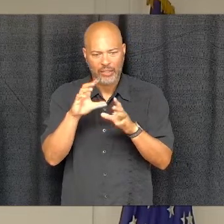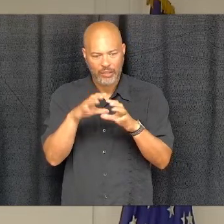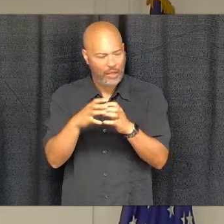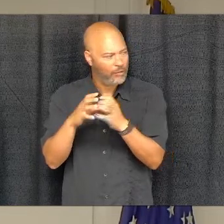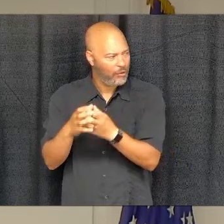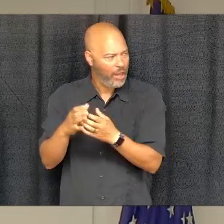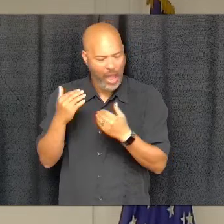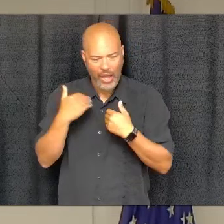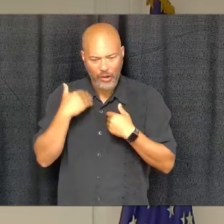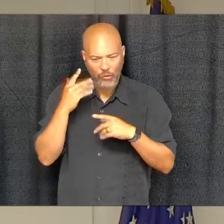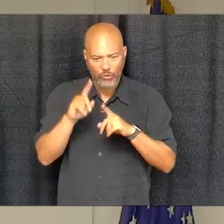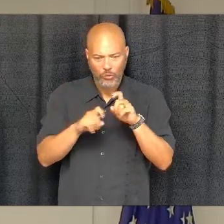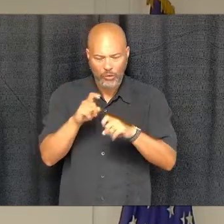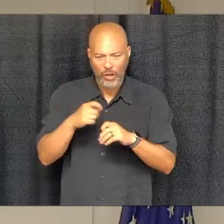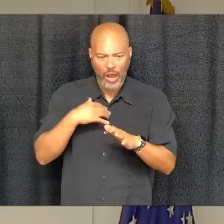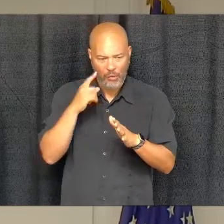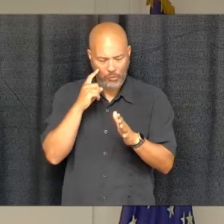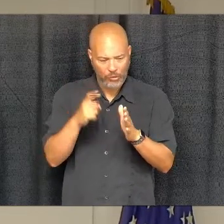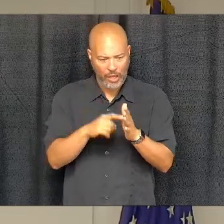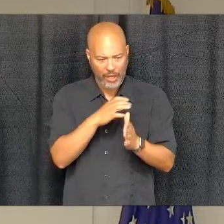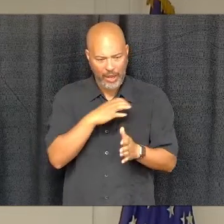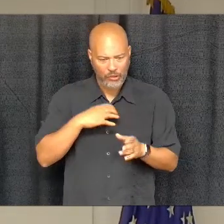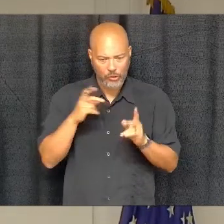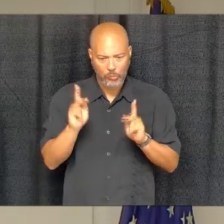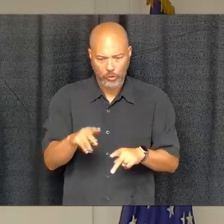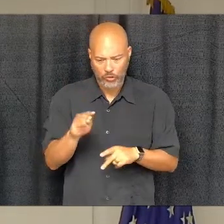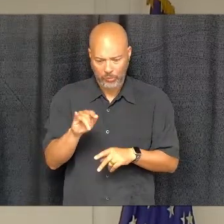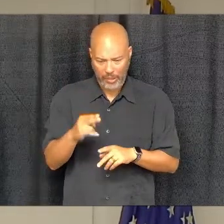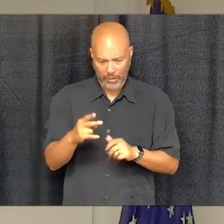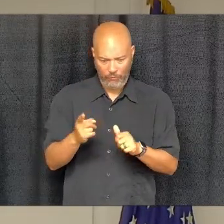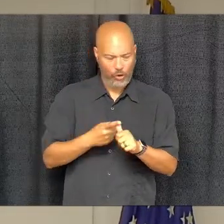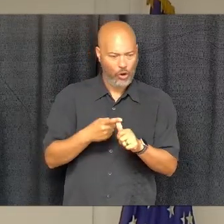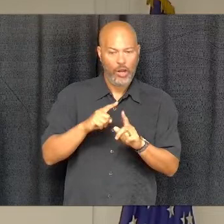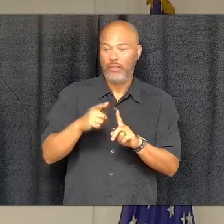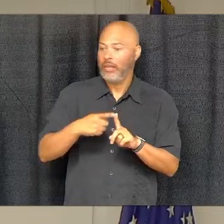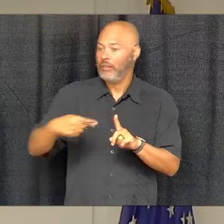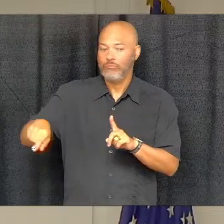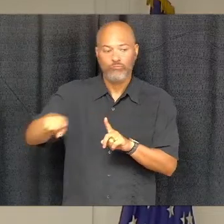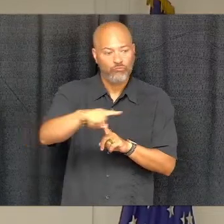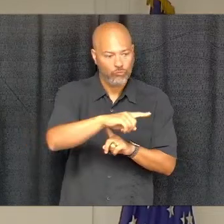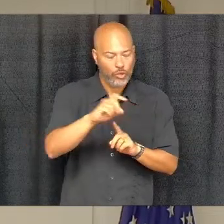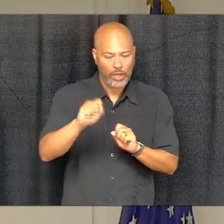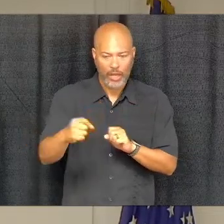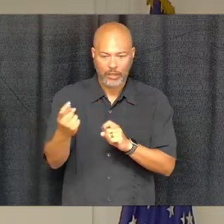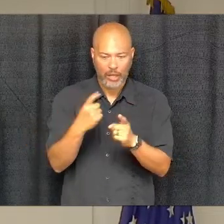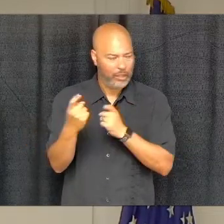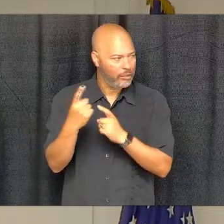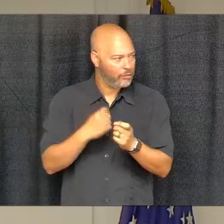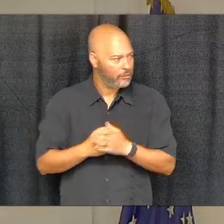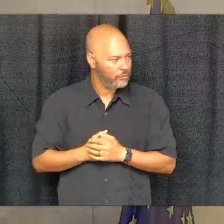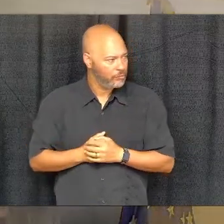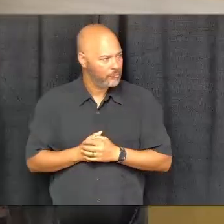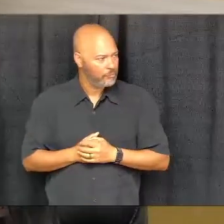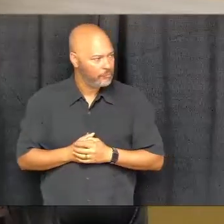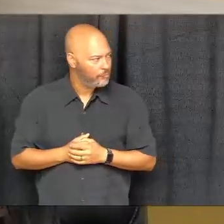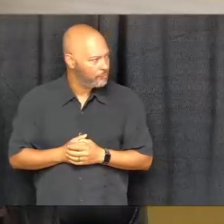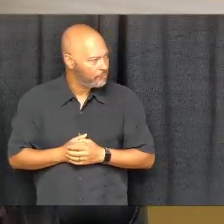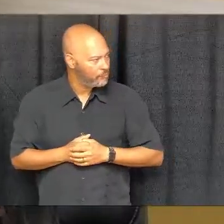going to recognize Councilperson Smith first, and then anybody else can chime in. So Councilperson Smith. Thank you,